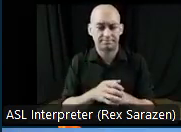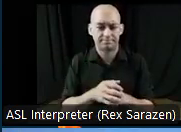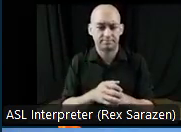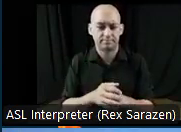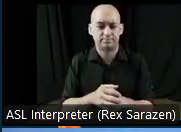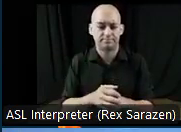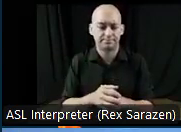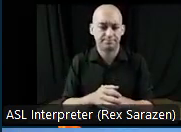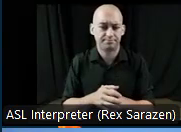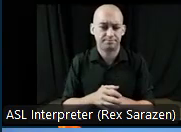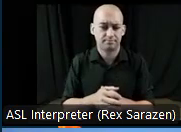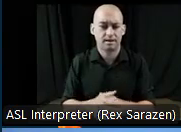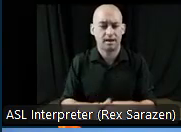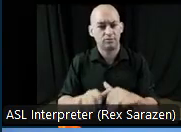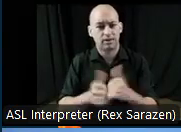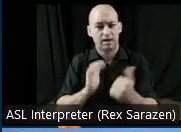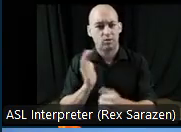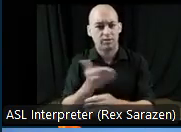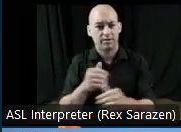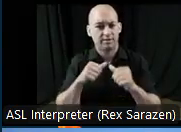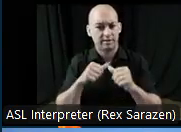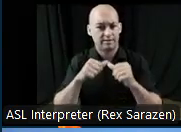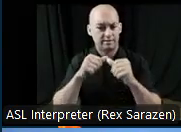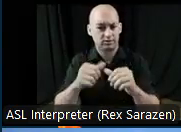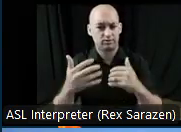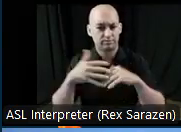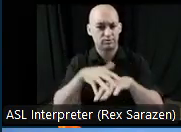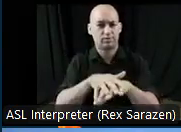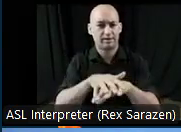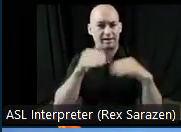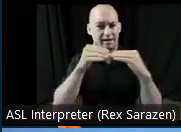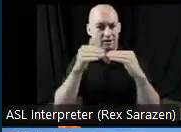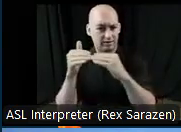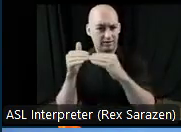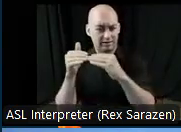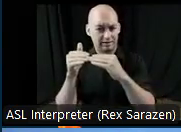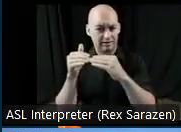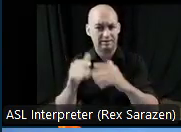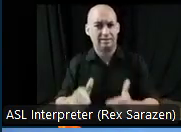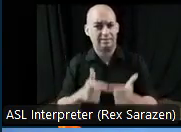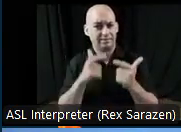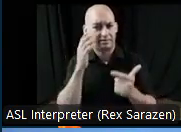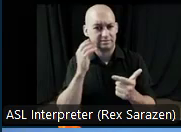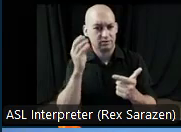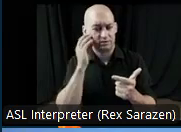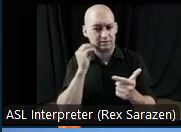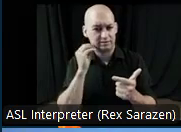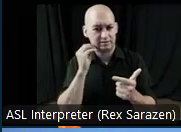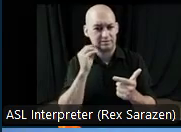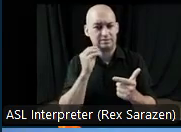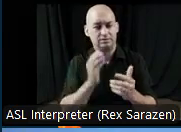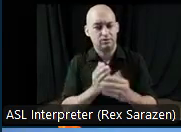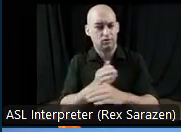this, how do we continue to integrate equity and the lived experience lens across the lifespan in